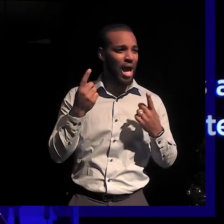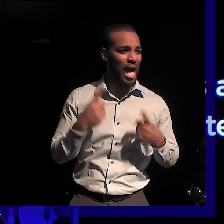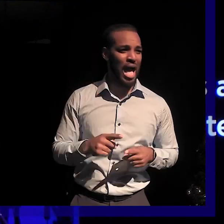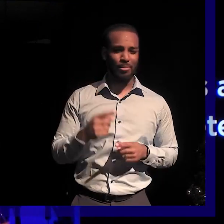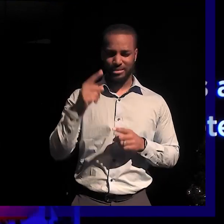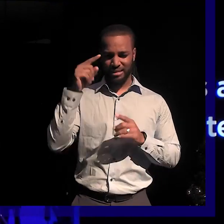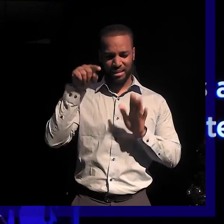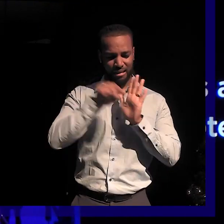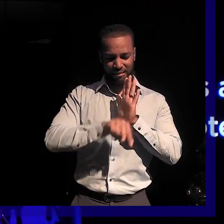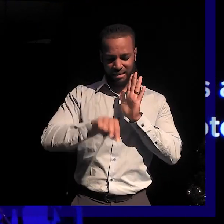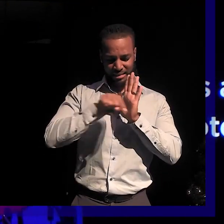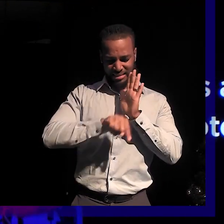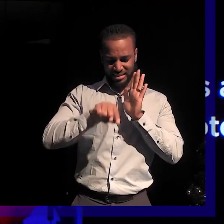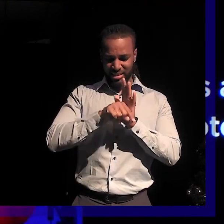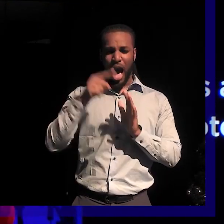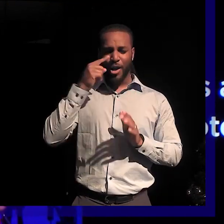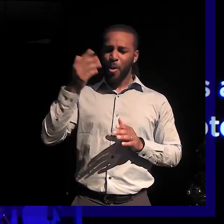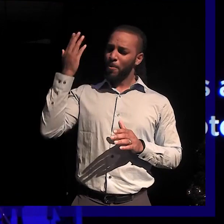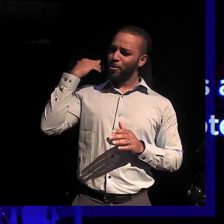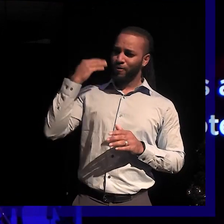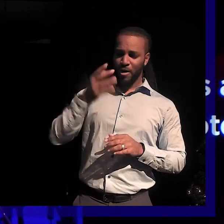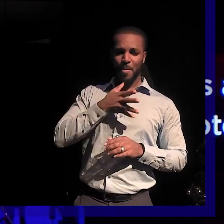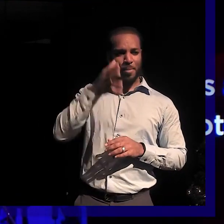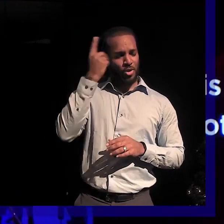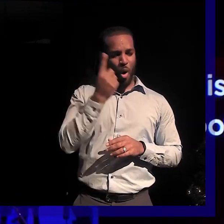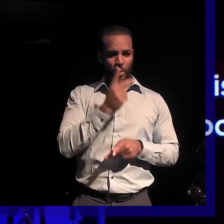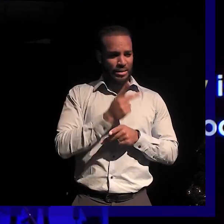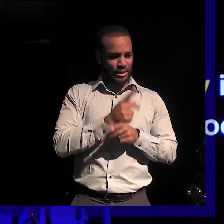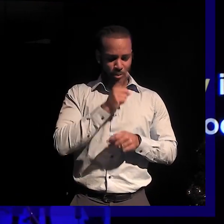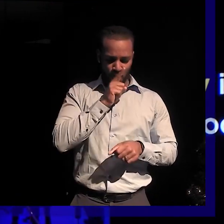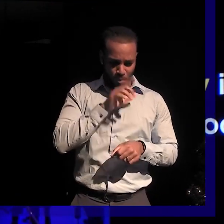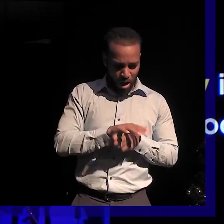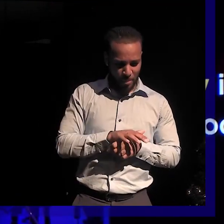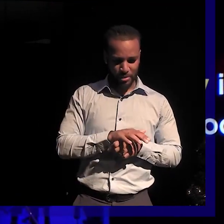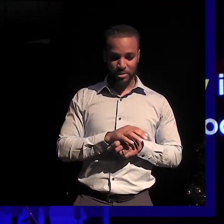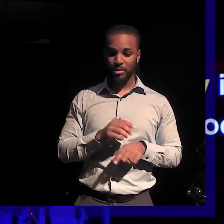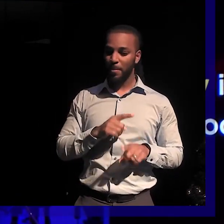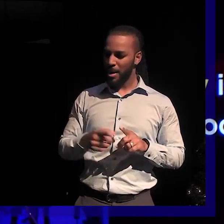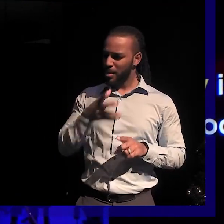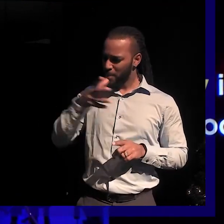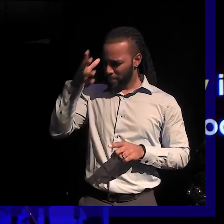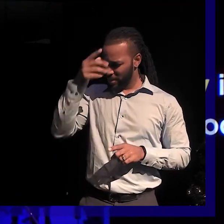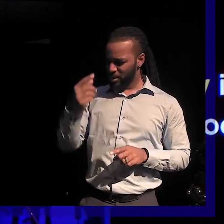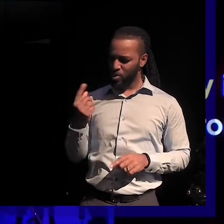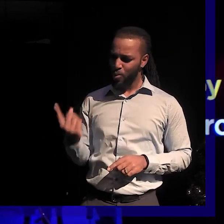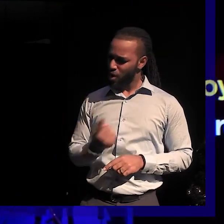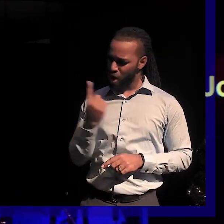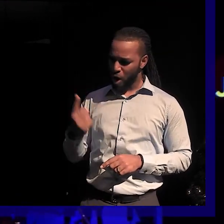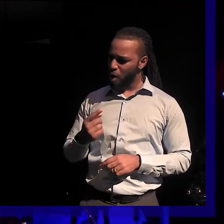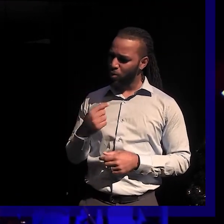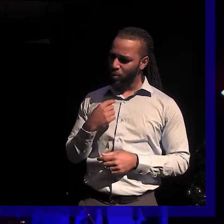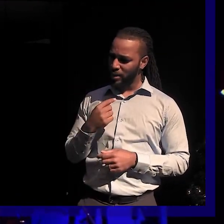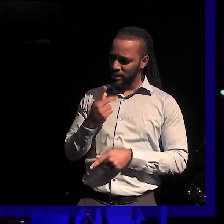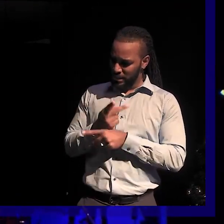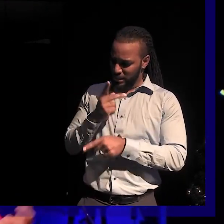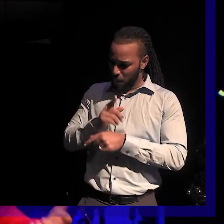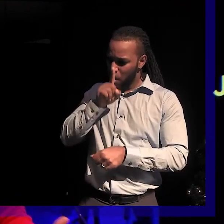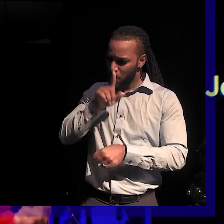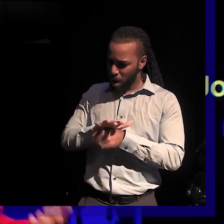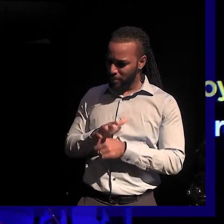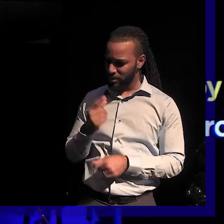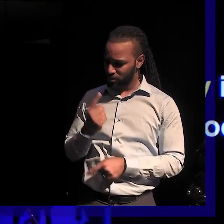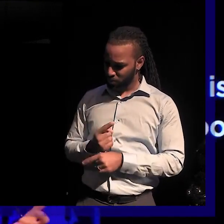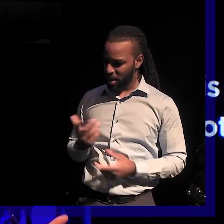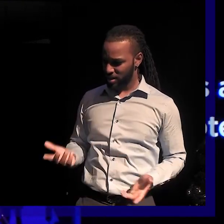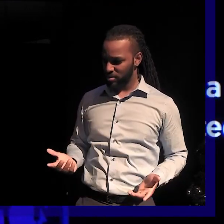this time. I know they've done all these others, but maybe it won't happen this time. And your parents say to you, haven't we always come through? Haven't we always done what we